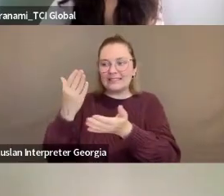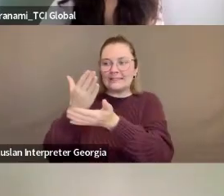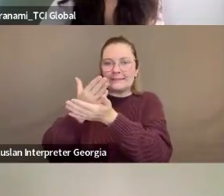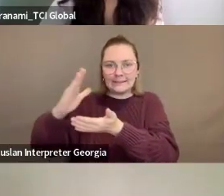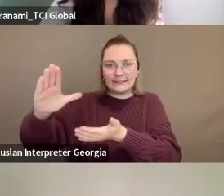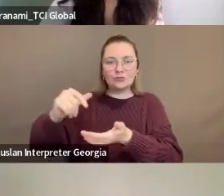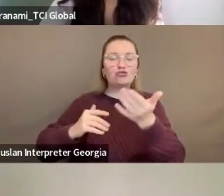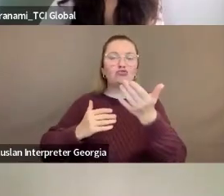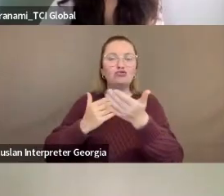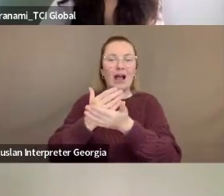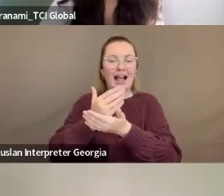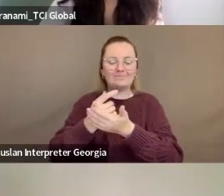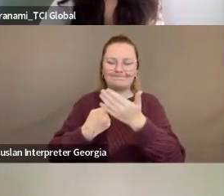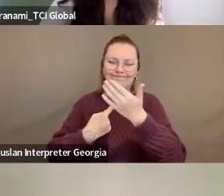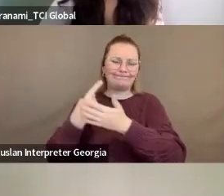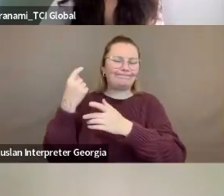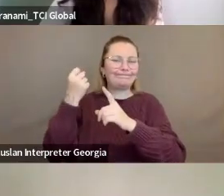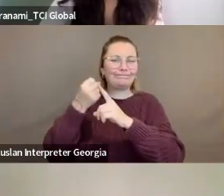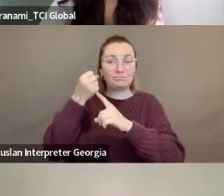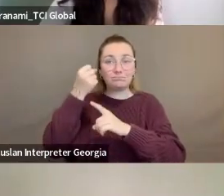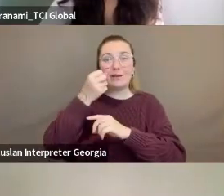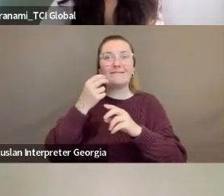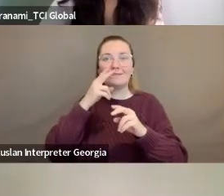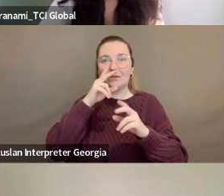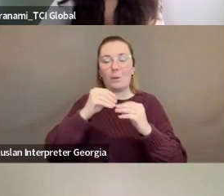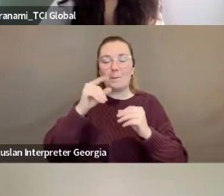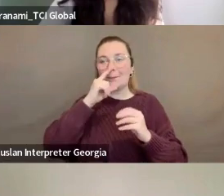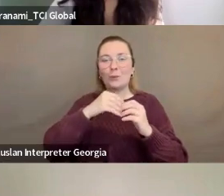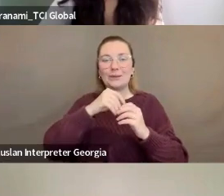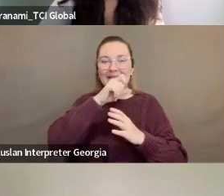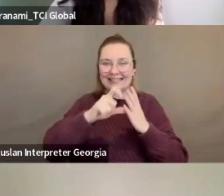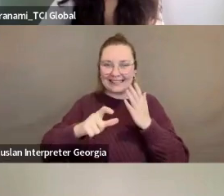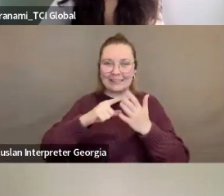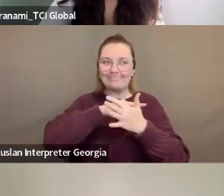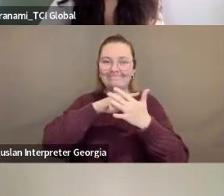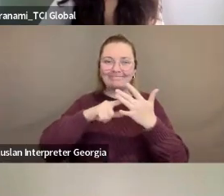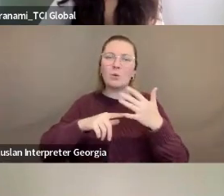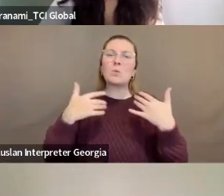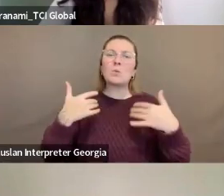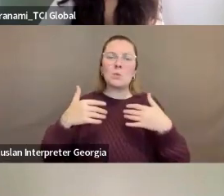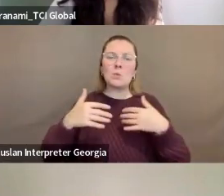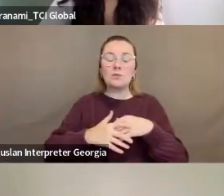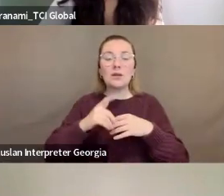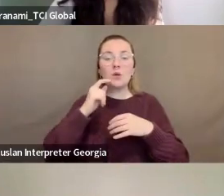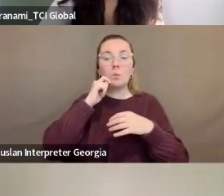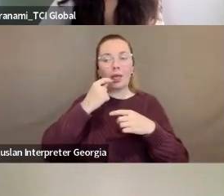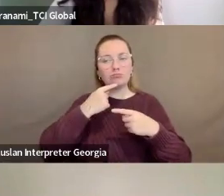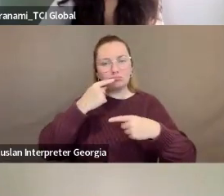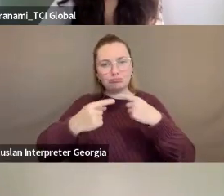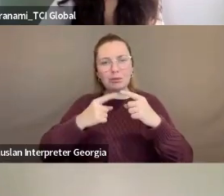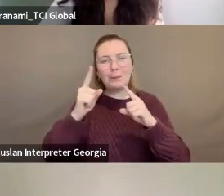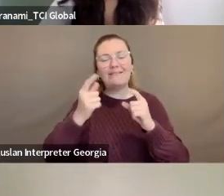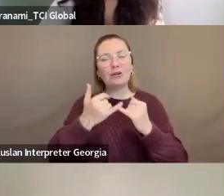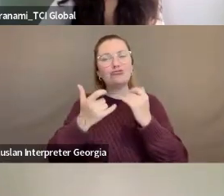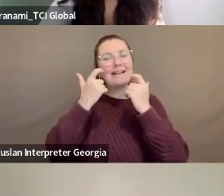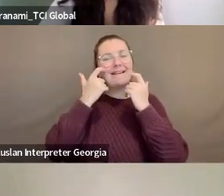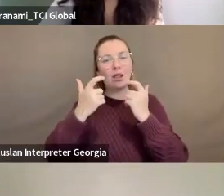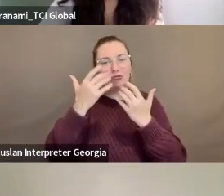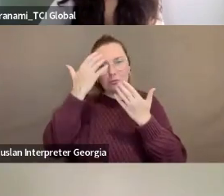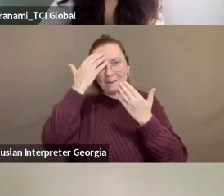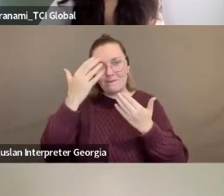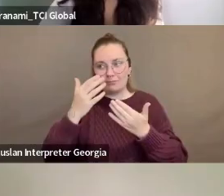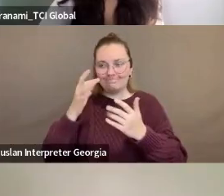violations experienced by persons with disabilities. We will approach these issues carefully and respectfully, centering